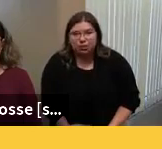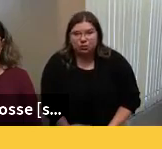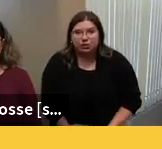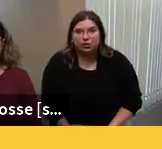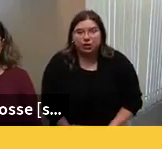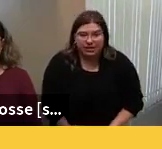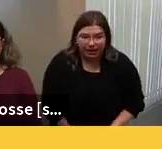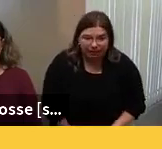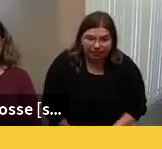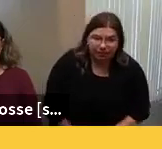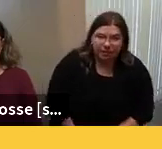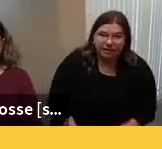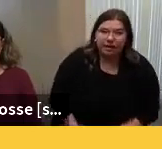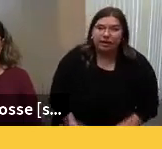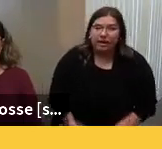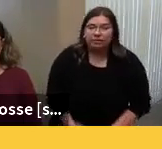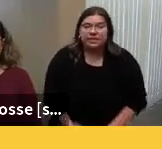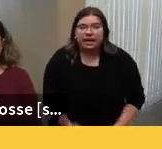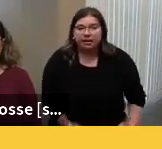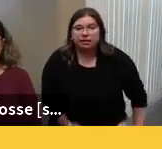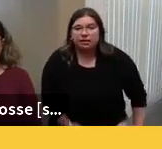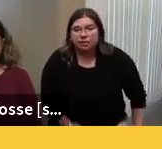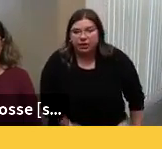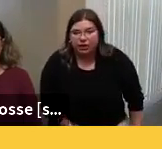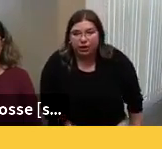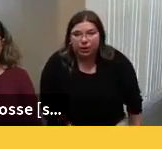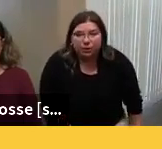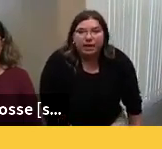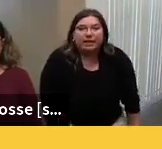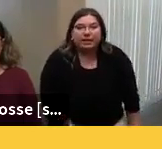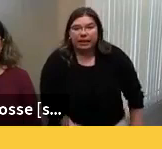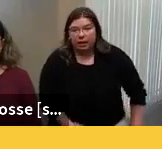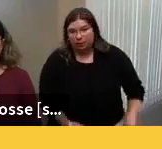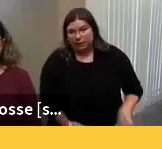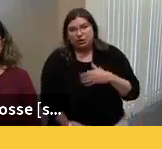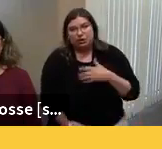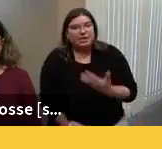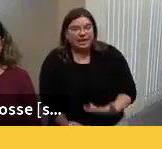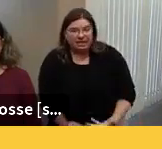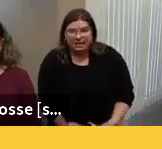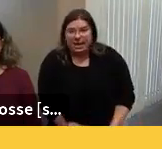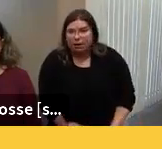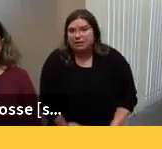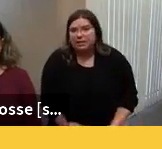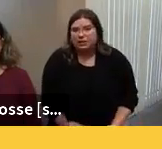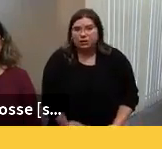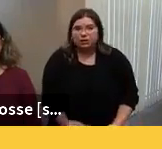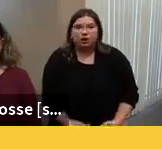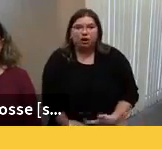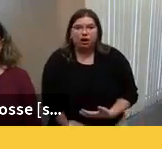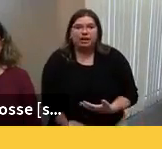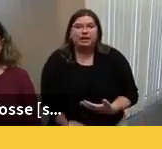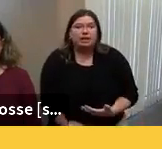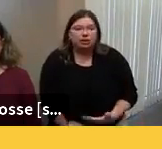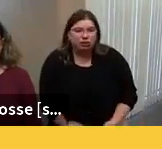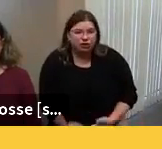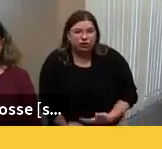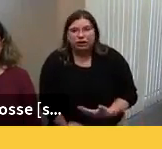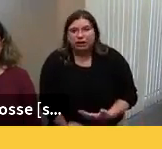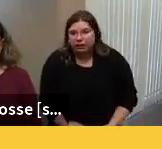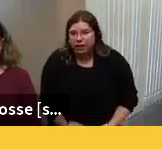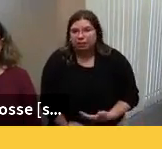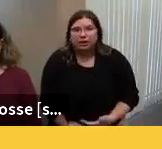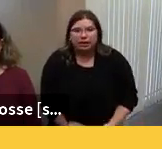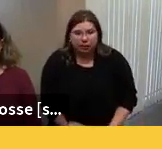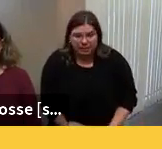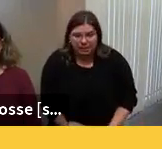major. The tutors are deaf. They are native signers, so they know the language, the ins and outs. They tutor on